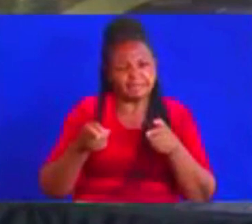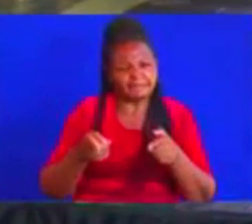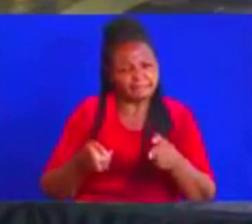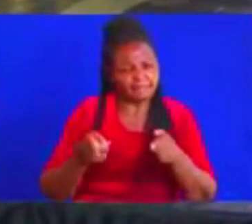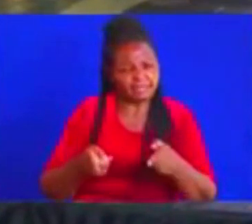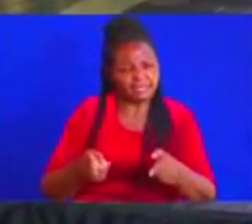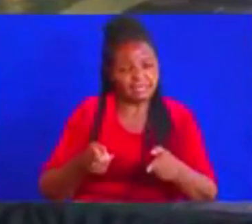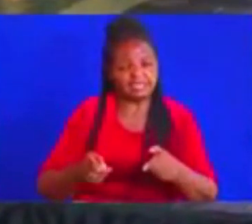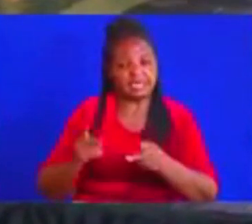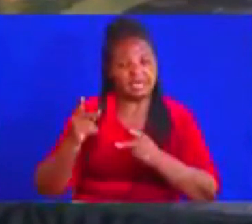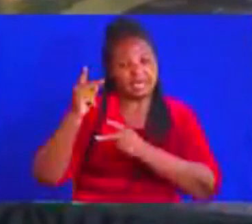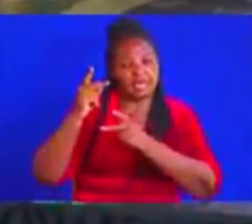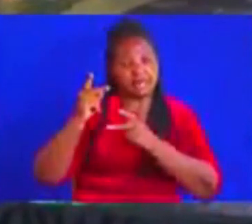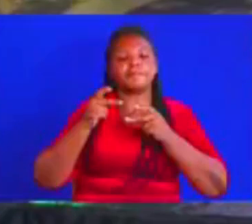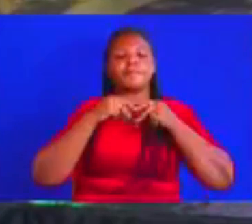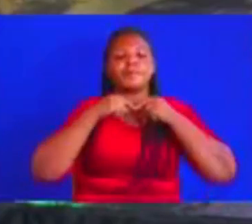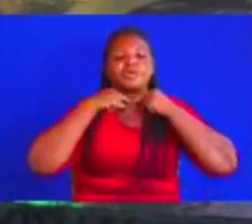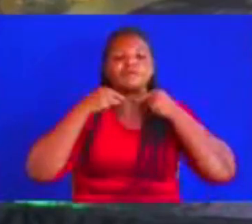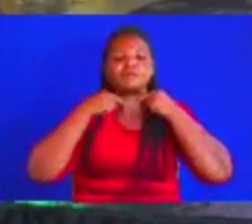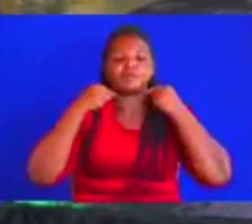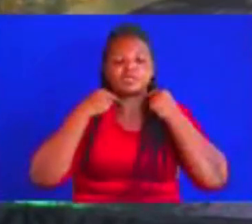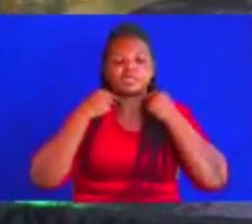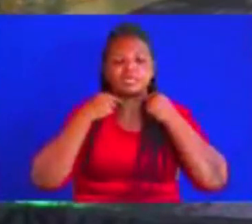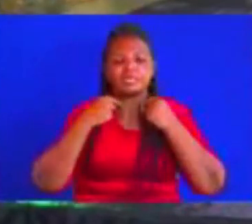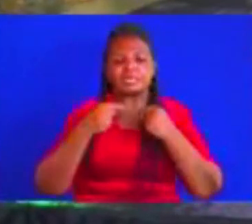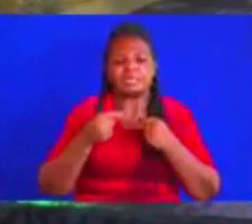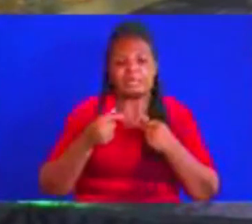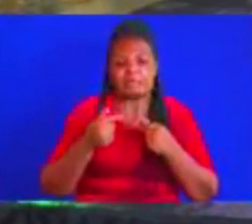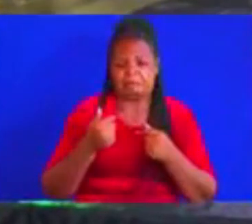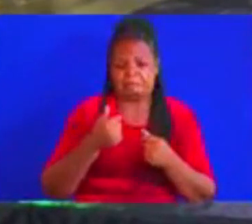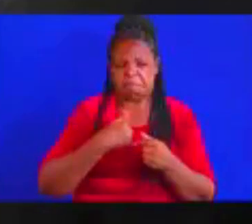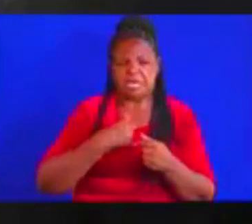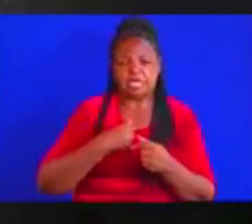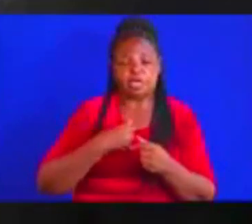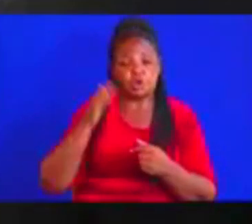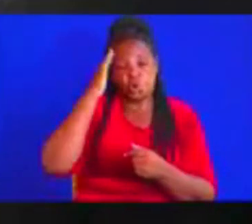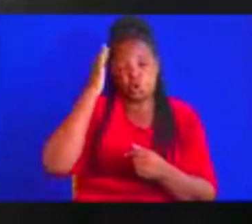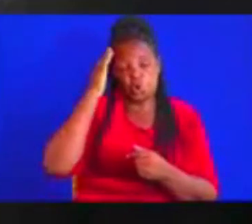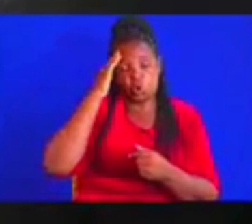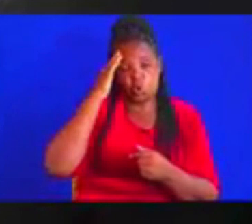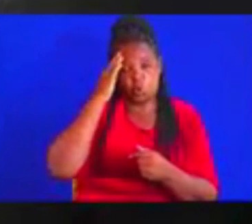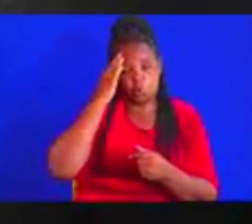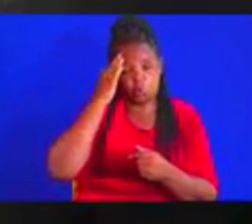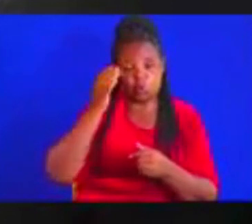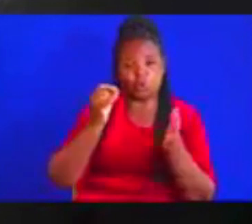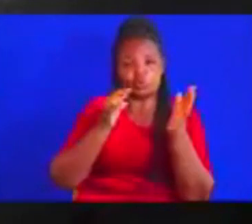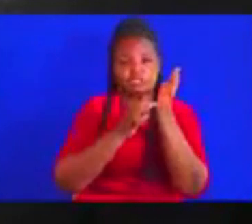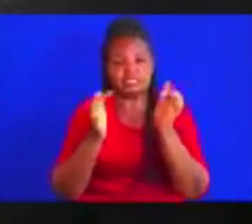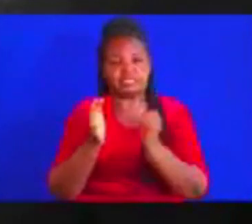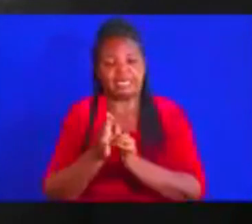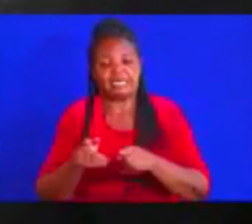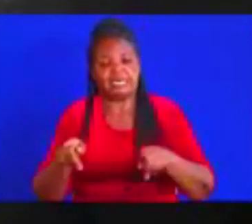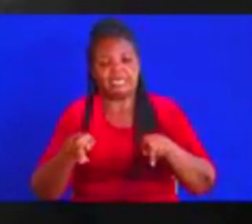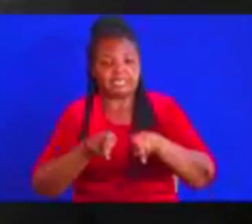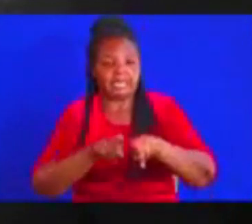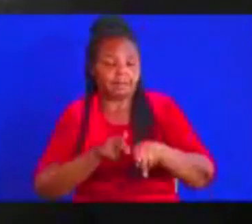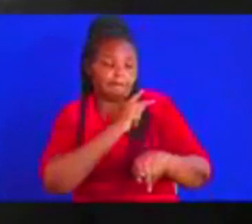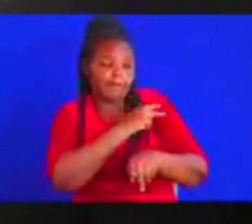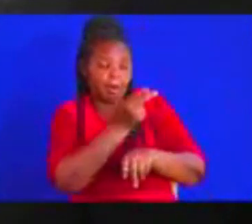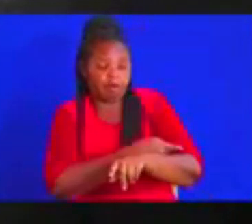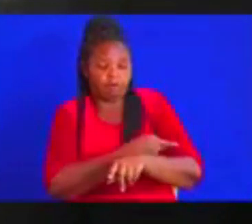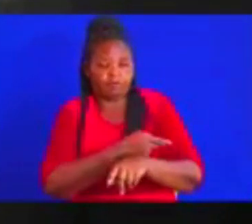his apostolic ministry. He said that I may know him and the power of his